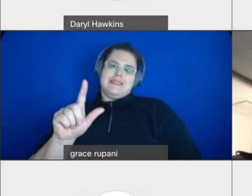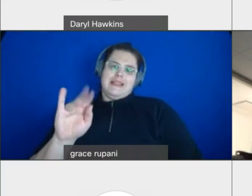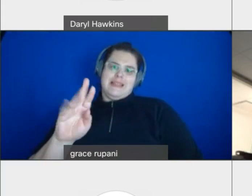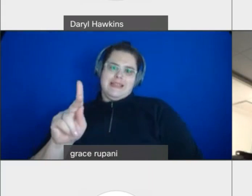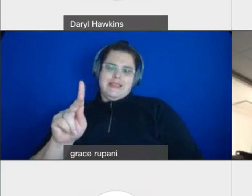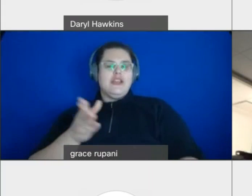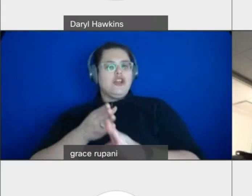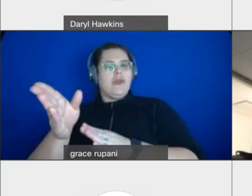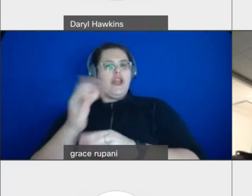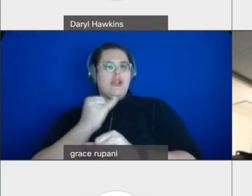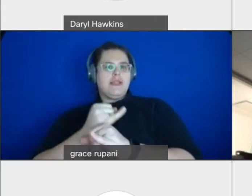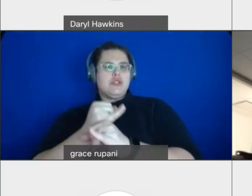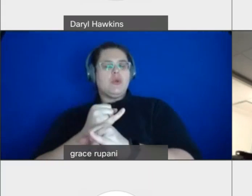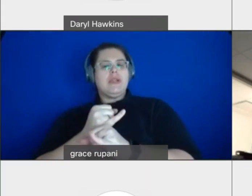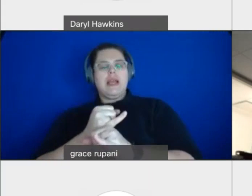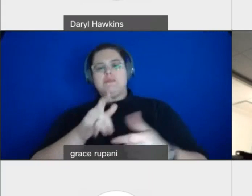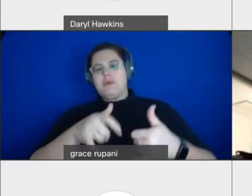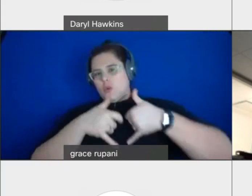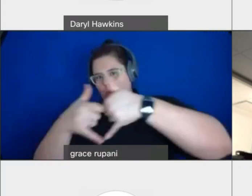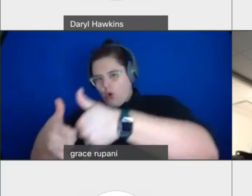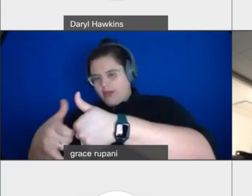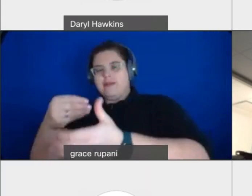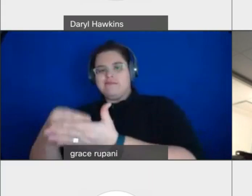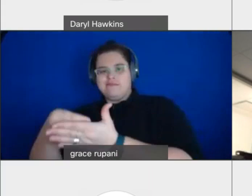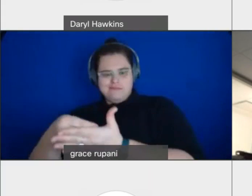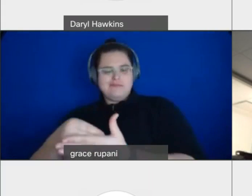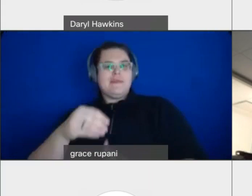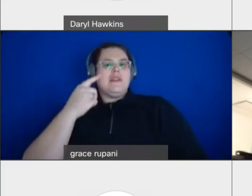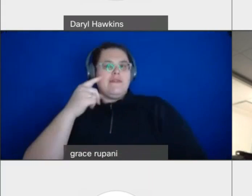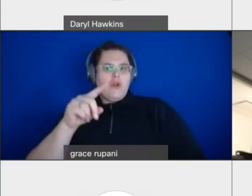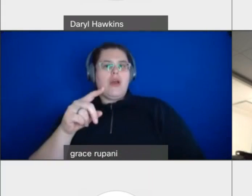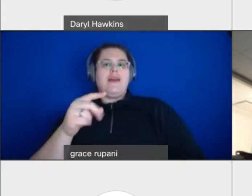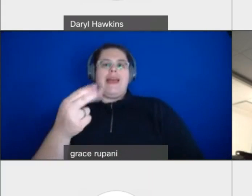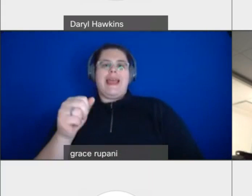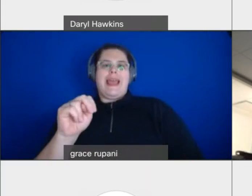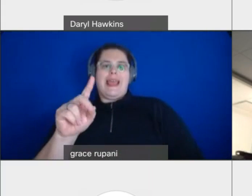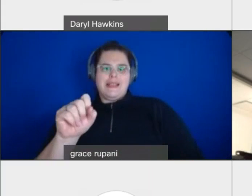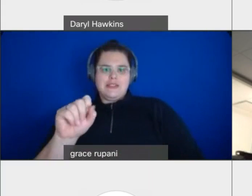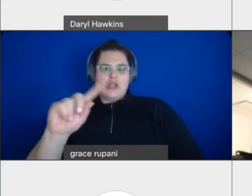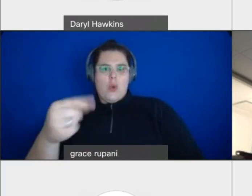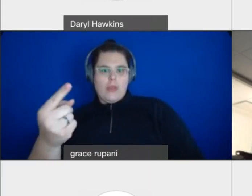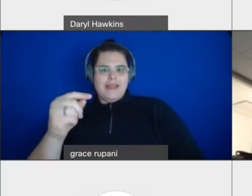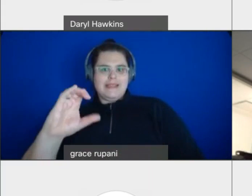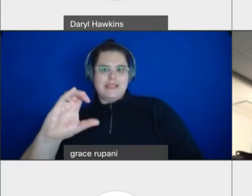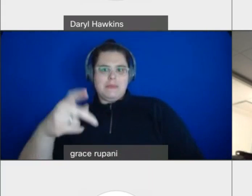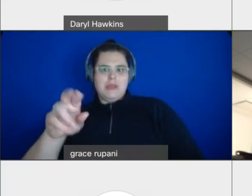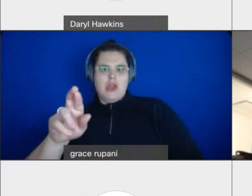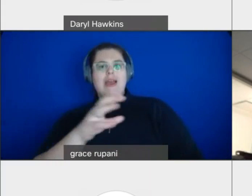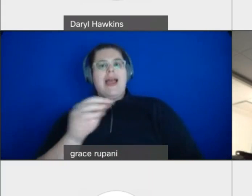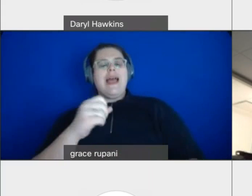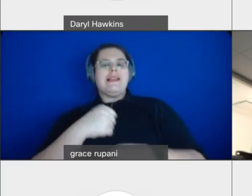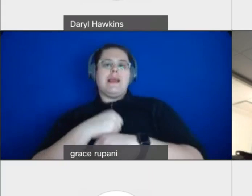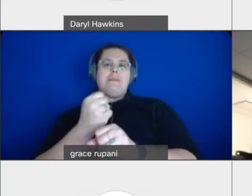federal grant to make the community aware of hands-only CPR and make the right 911